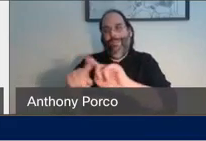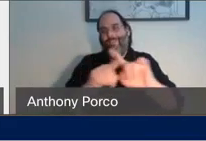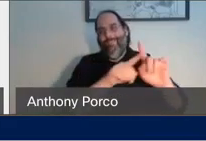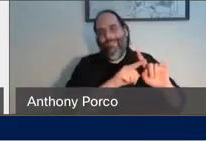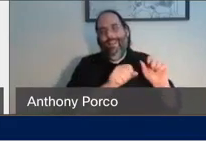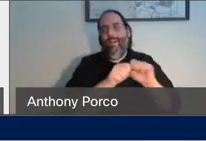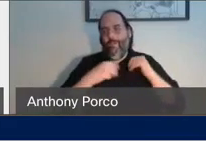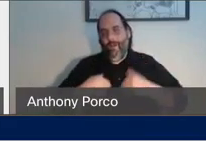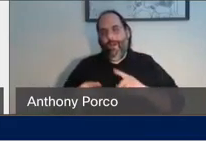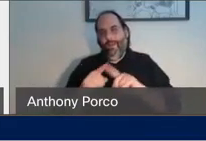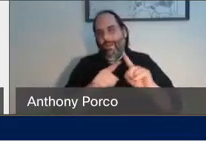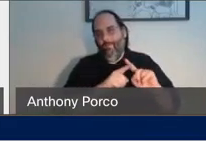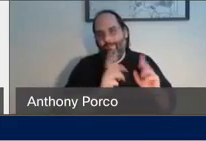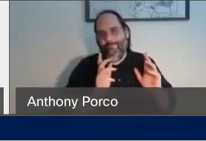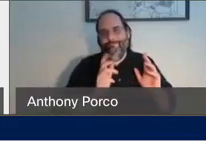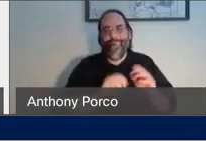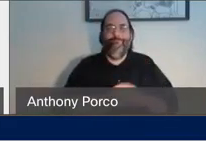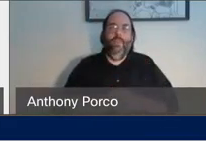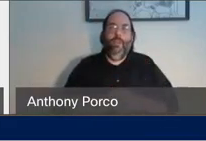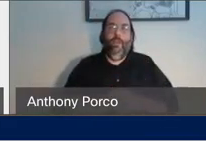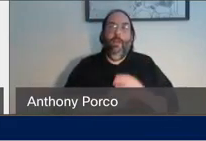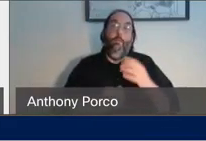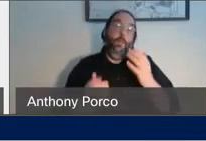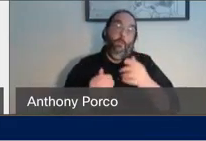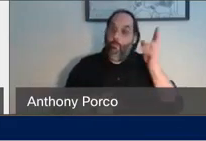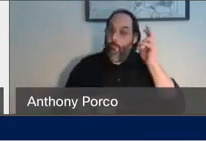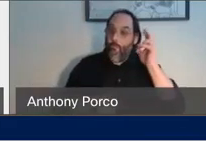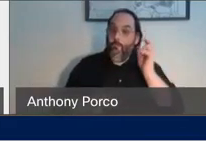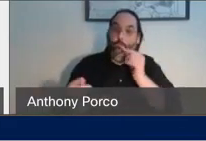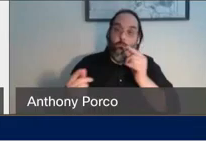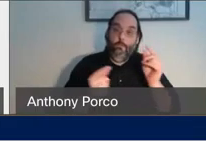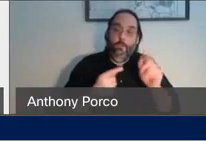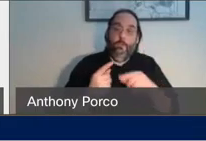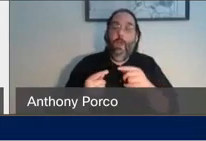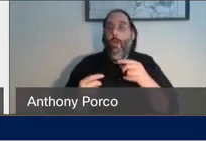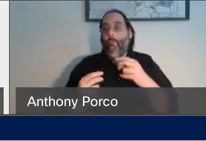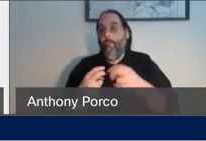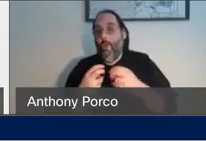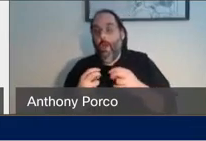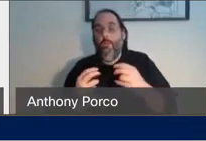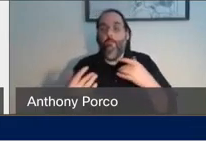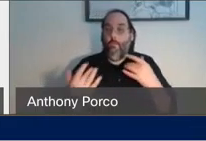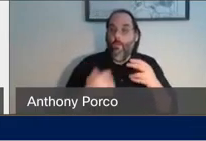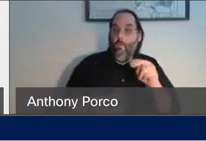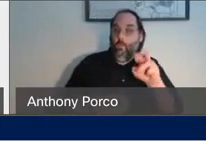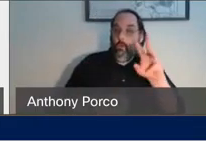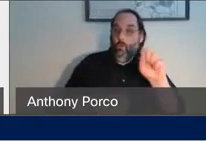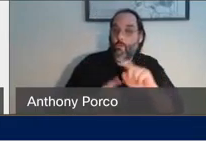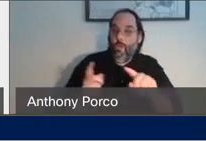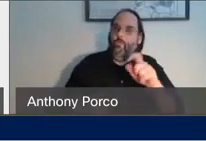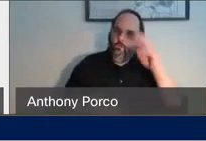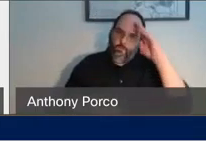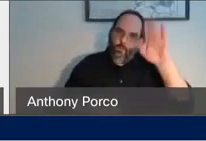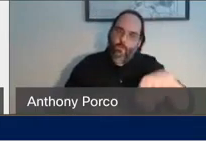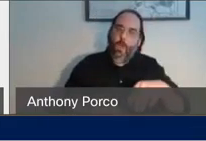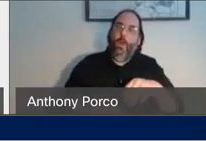and could respond differently. You probably hear about issues or concerns in the news, but know that